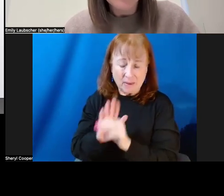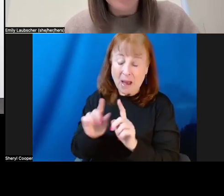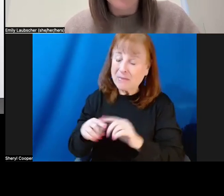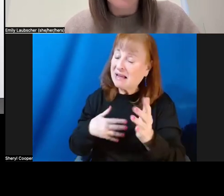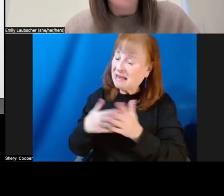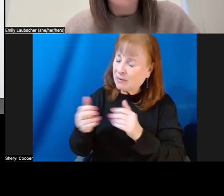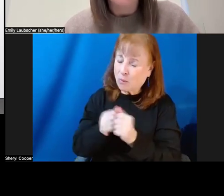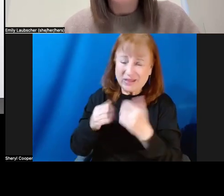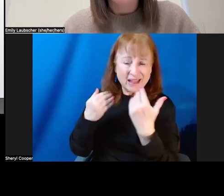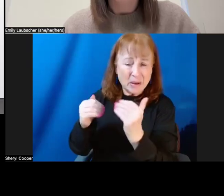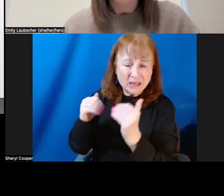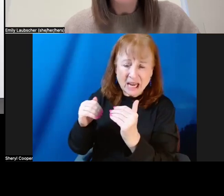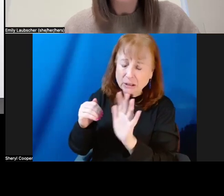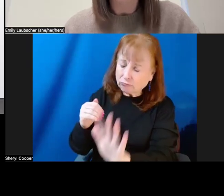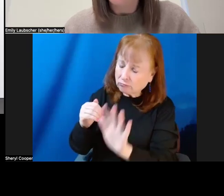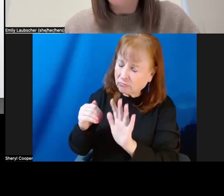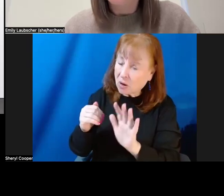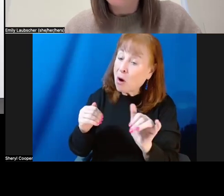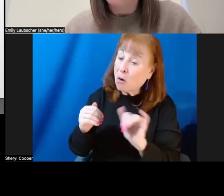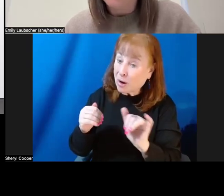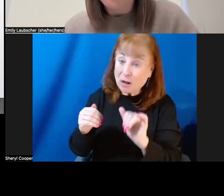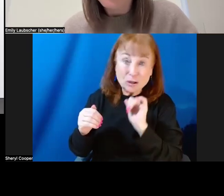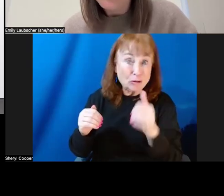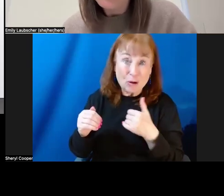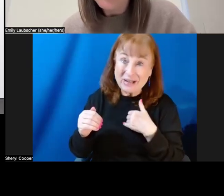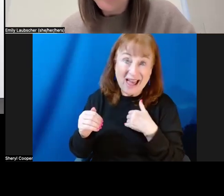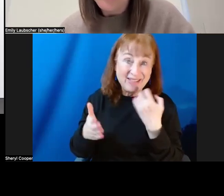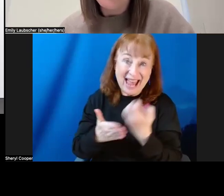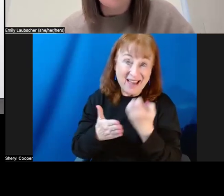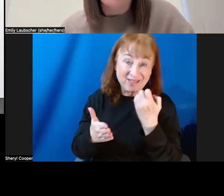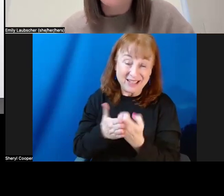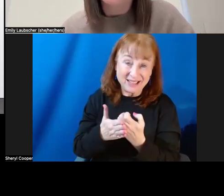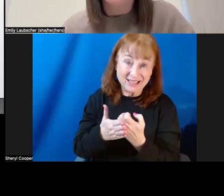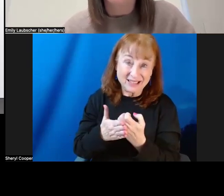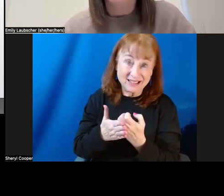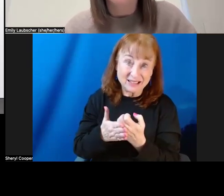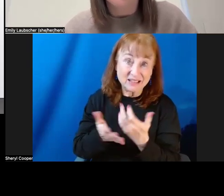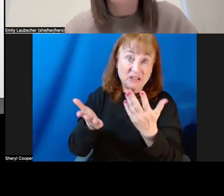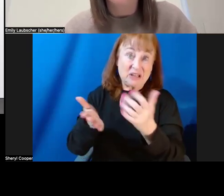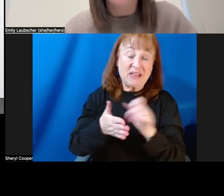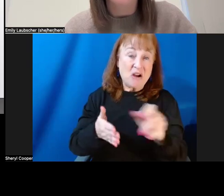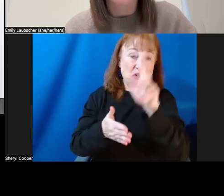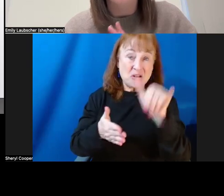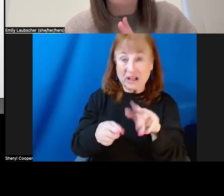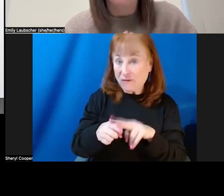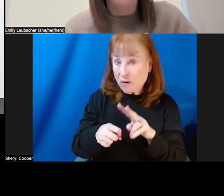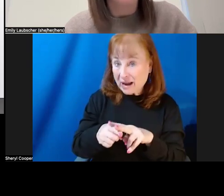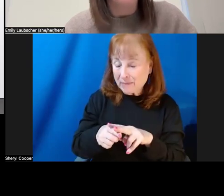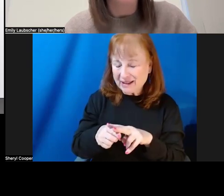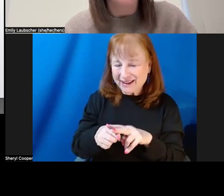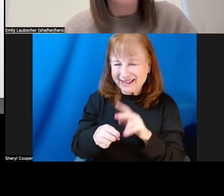those limitations, we also do not have any evidence in the literature to suggest that early vocabulary is